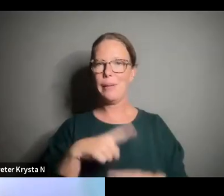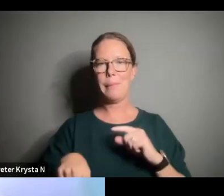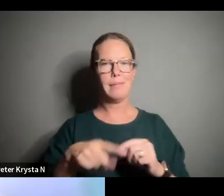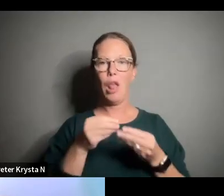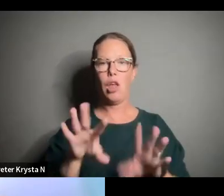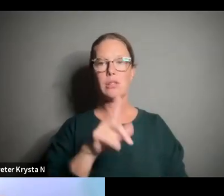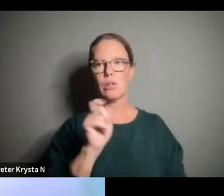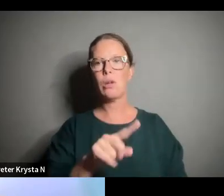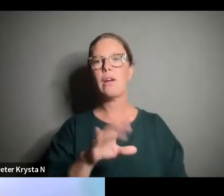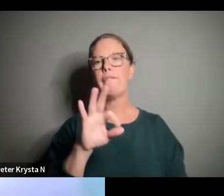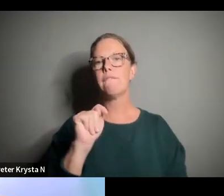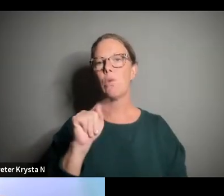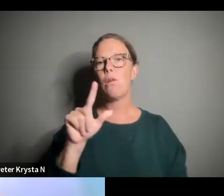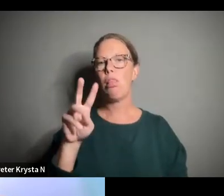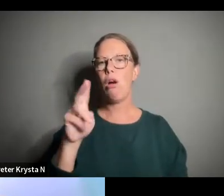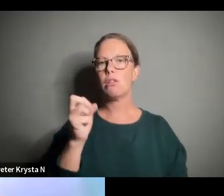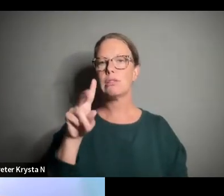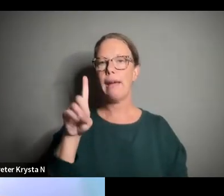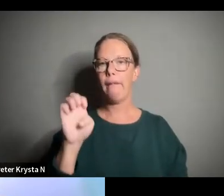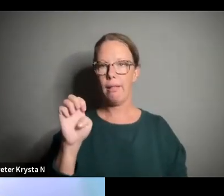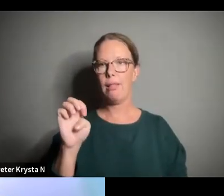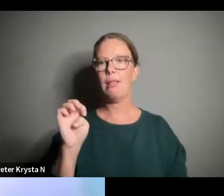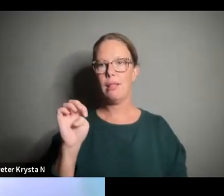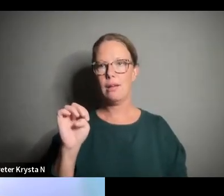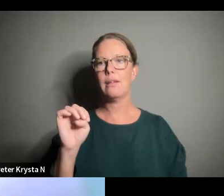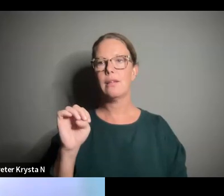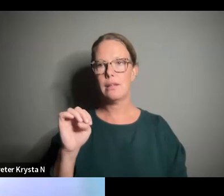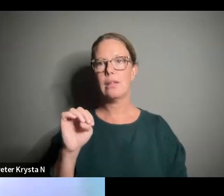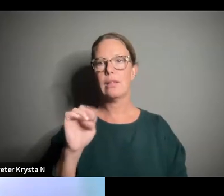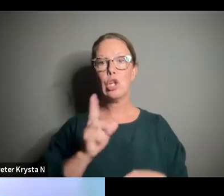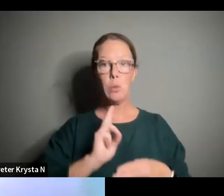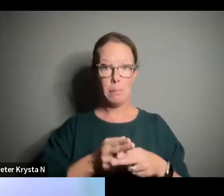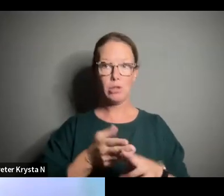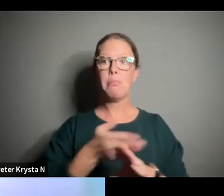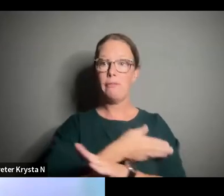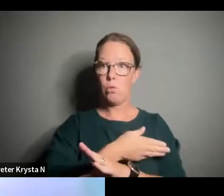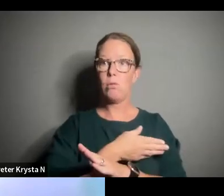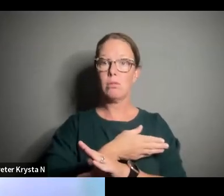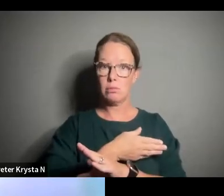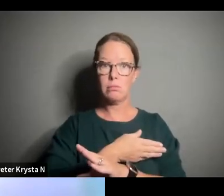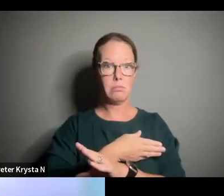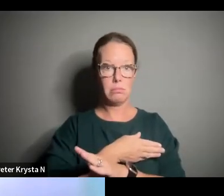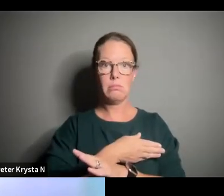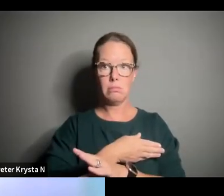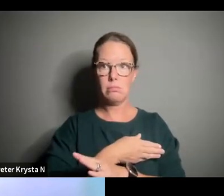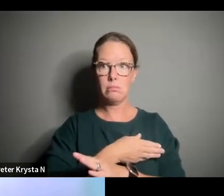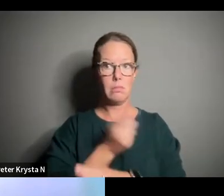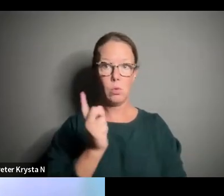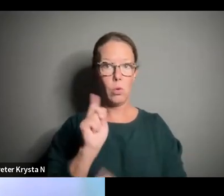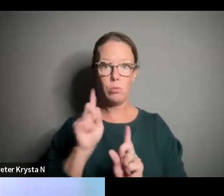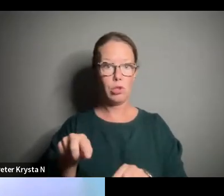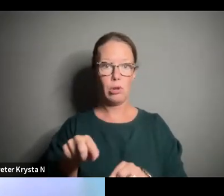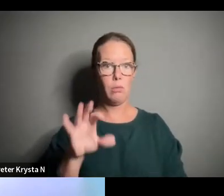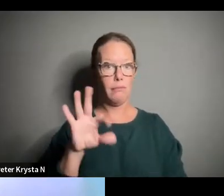here. Oh, Fort Lauderdale. So you mentioned before where would you go if you